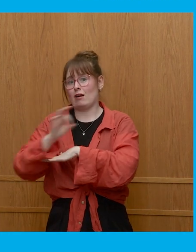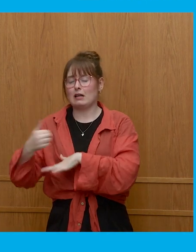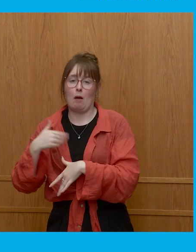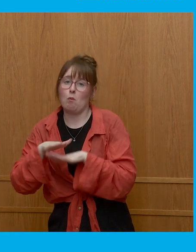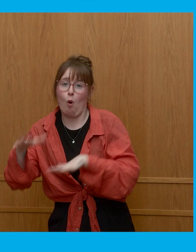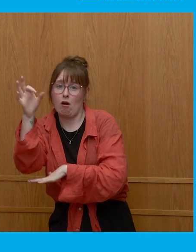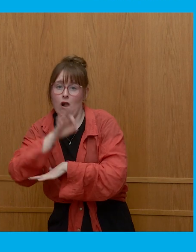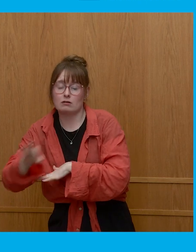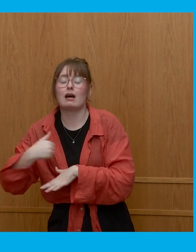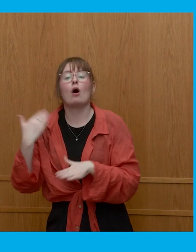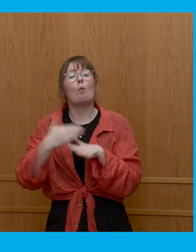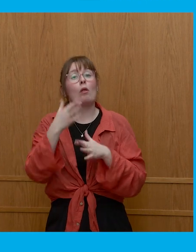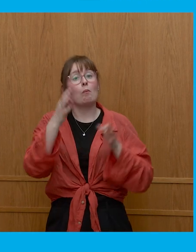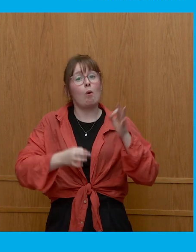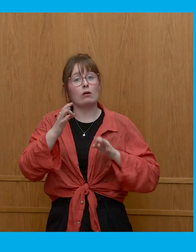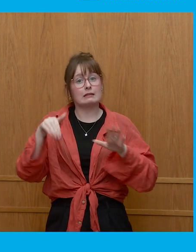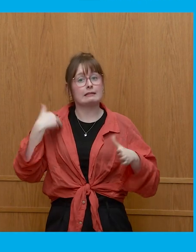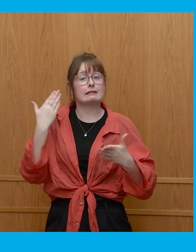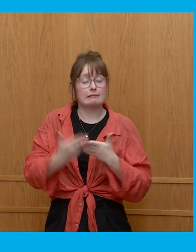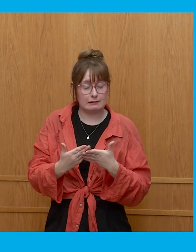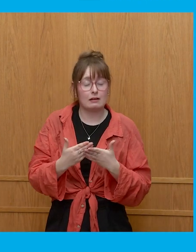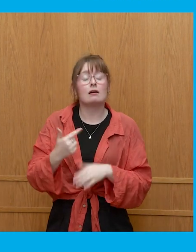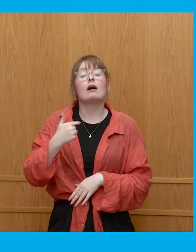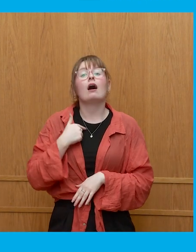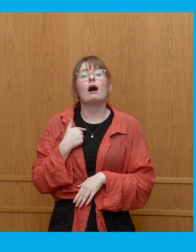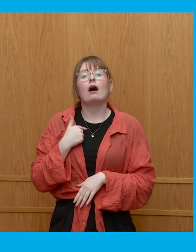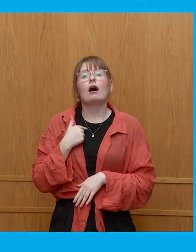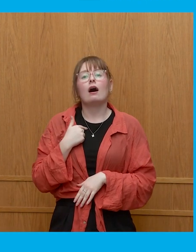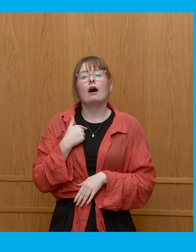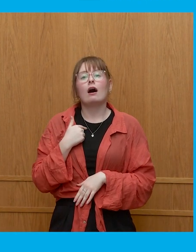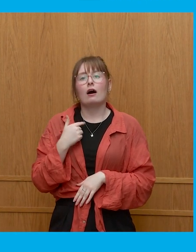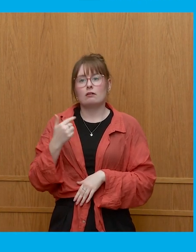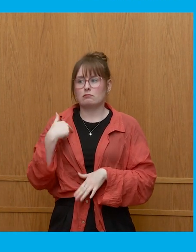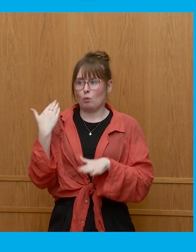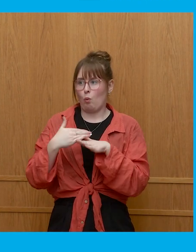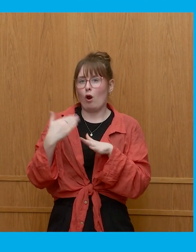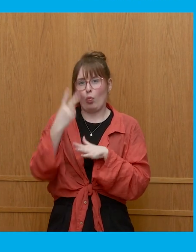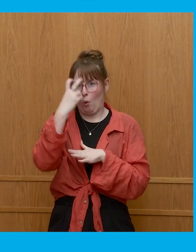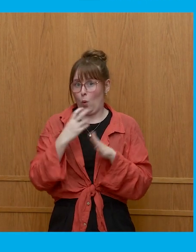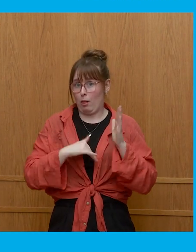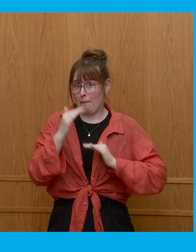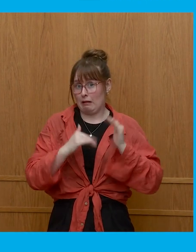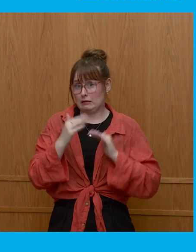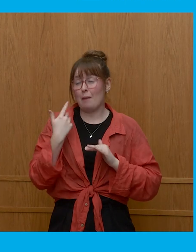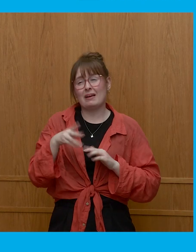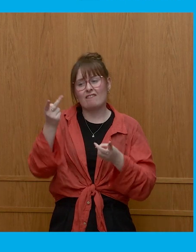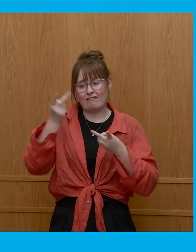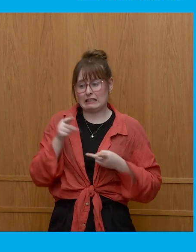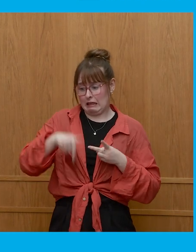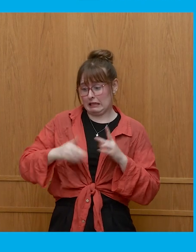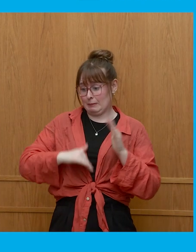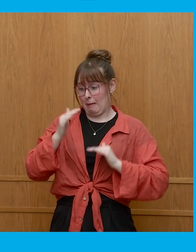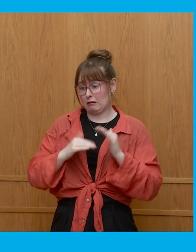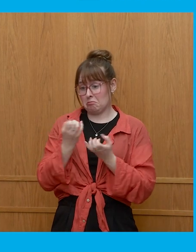in politics in the beginning for Tavish, and I worked in the old building. I've visited this building,